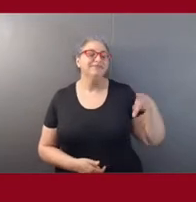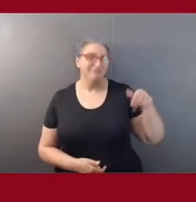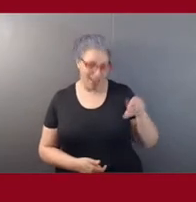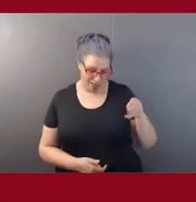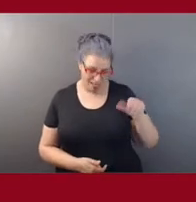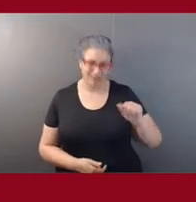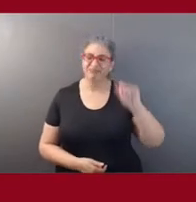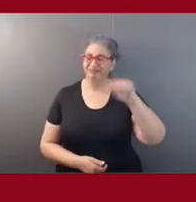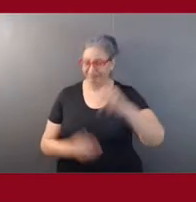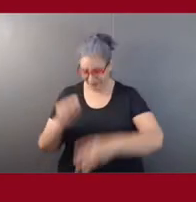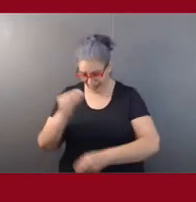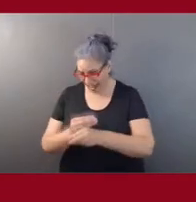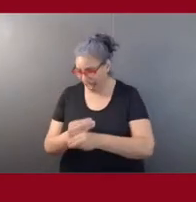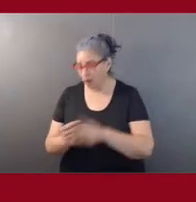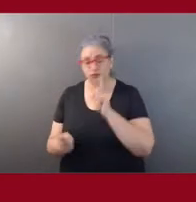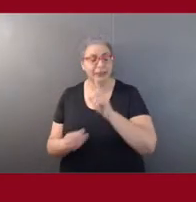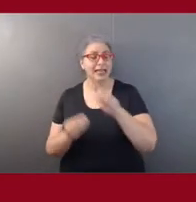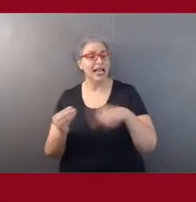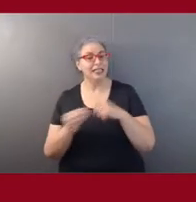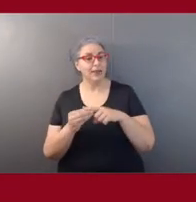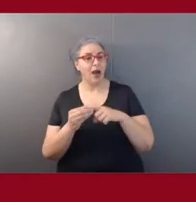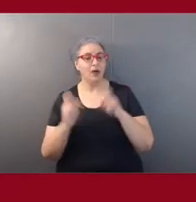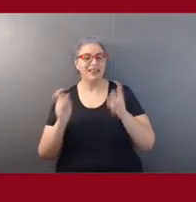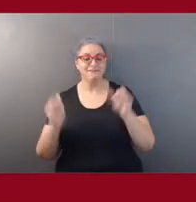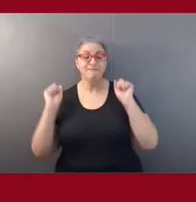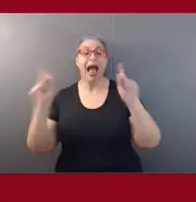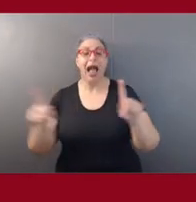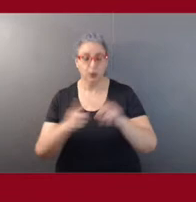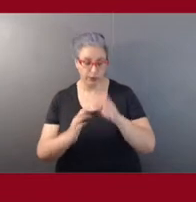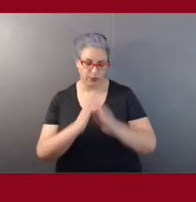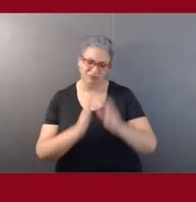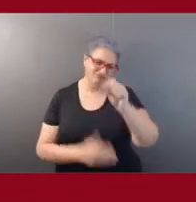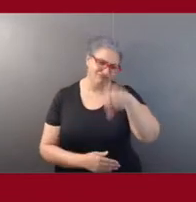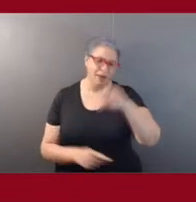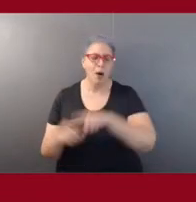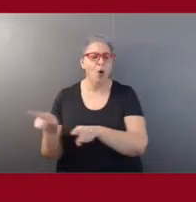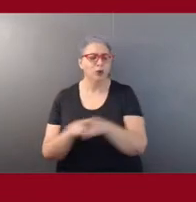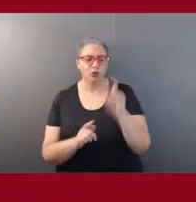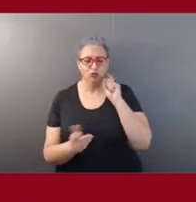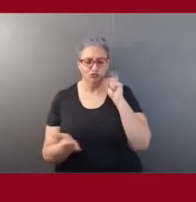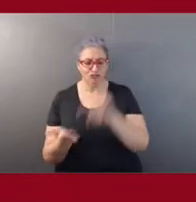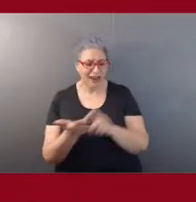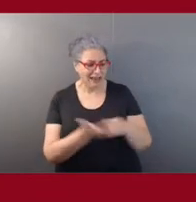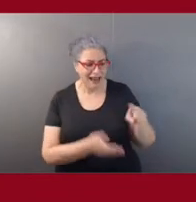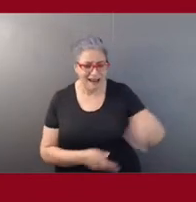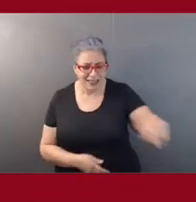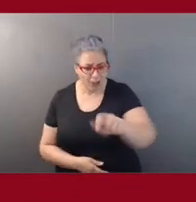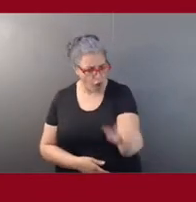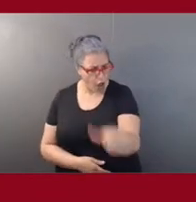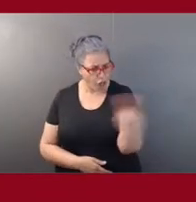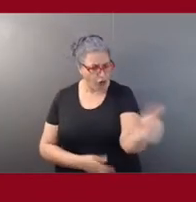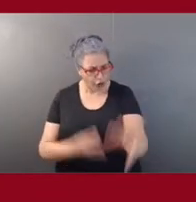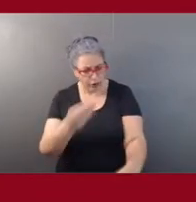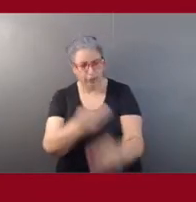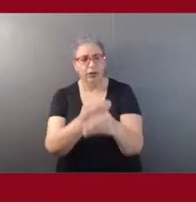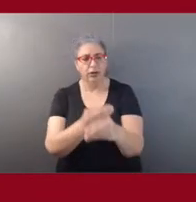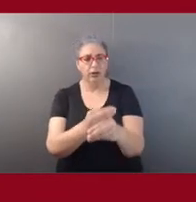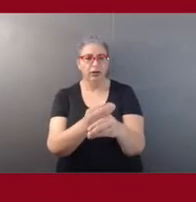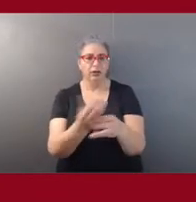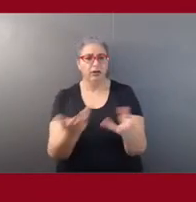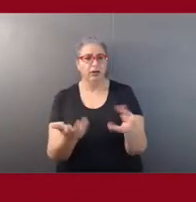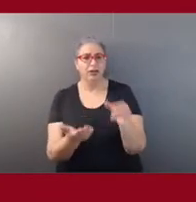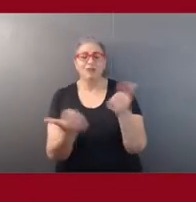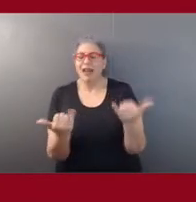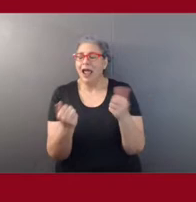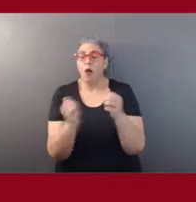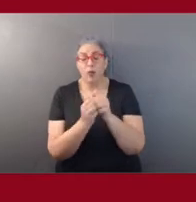what they're saying is like giving back to the community, but also recognizing that otherness. And I think with the environment right now with politics and